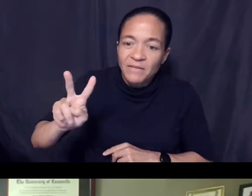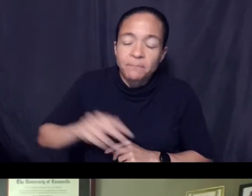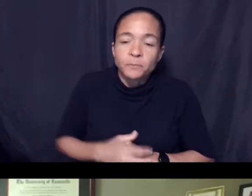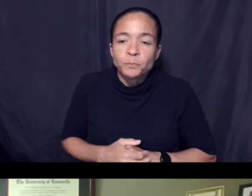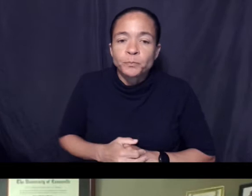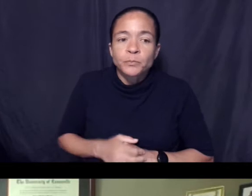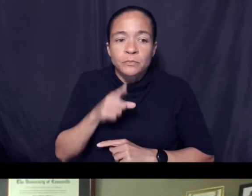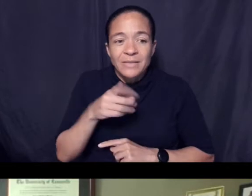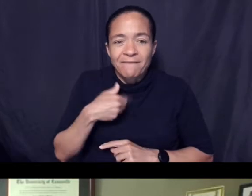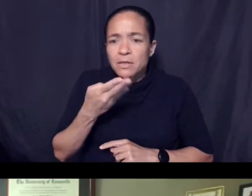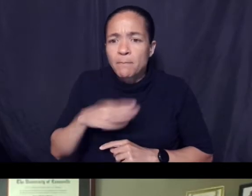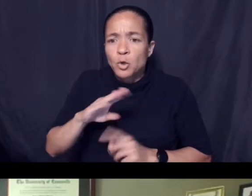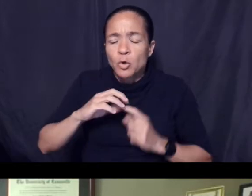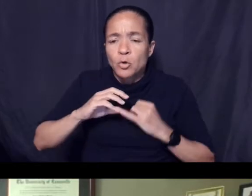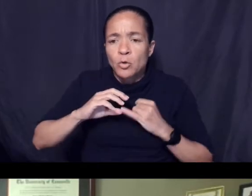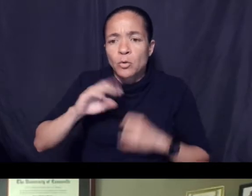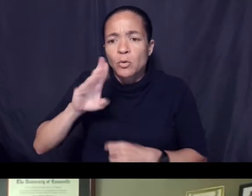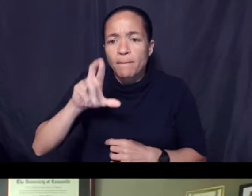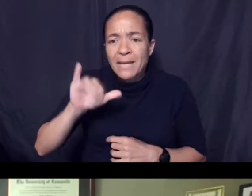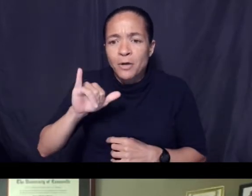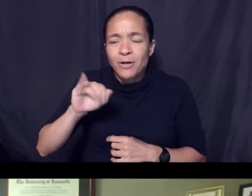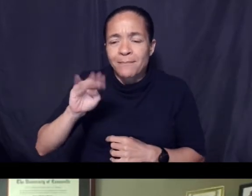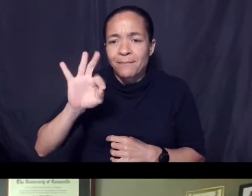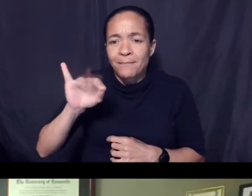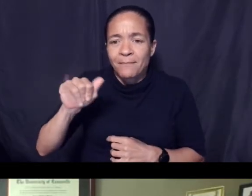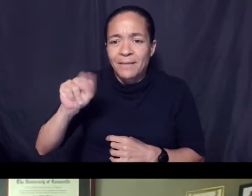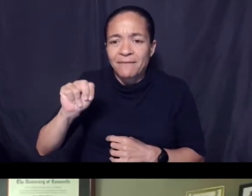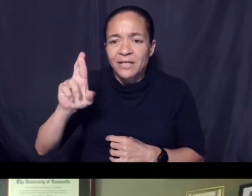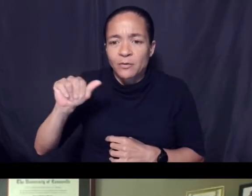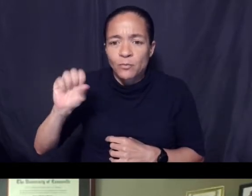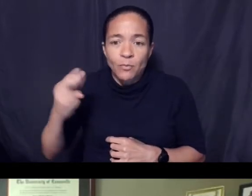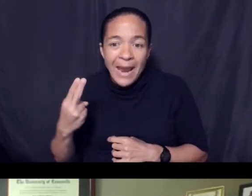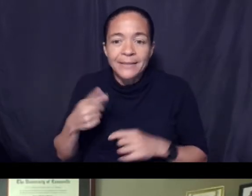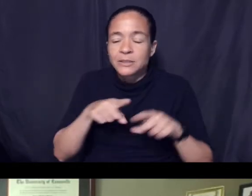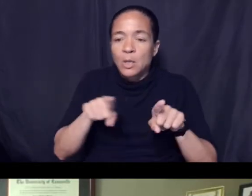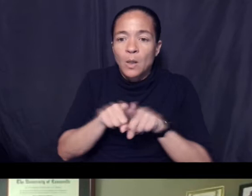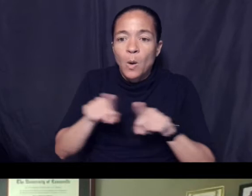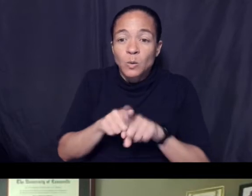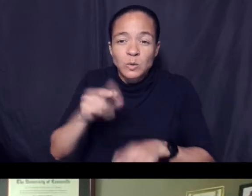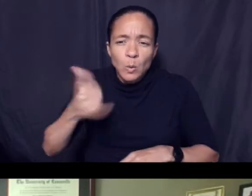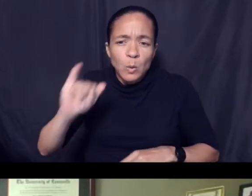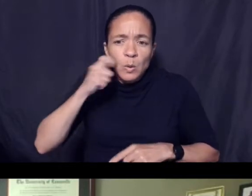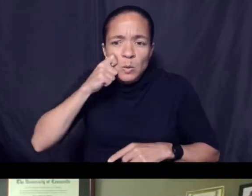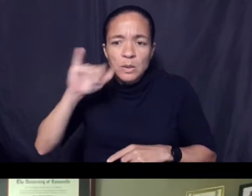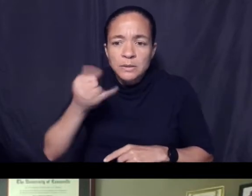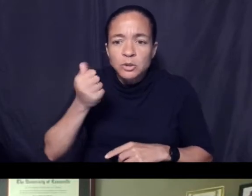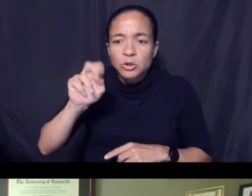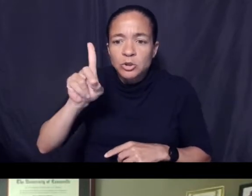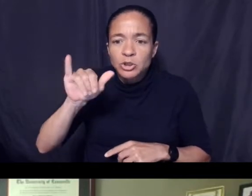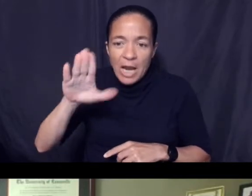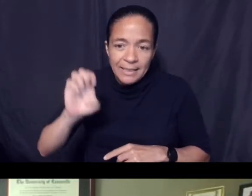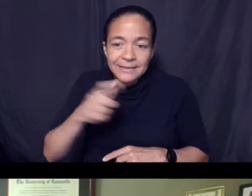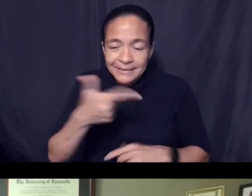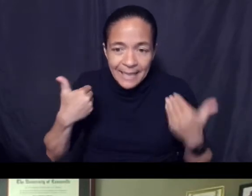baby does have that blueberry muffin rash with petechia and purpura. Baby also has some jaundice that you can appreciate, or yellow